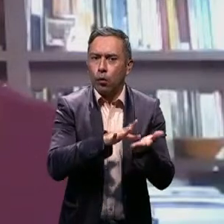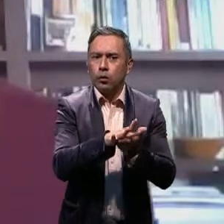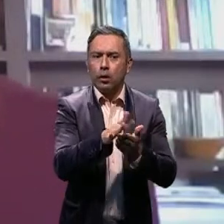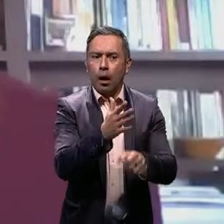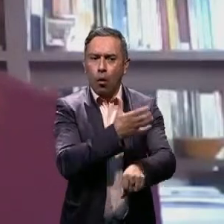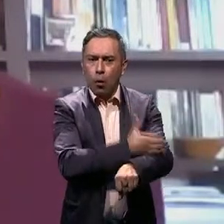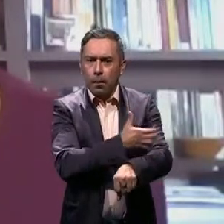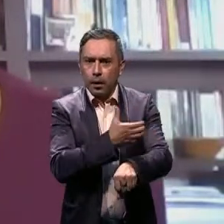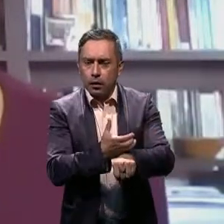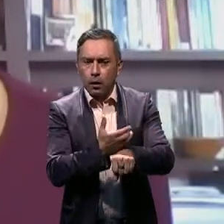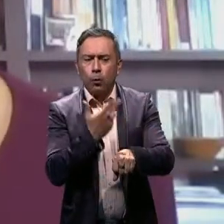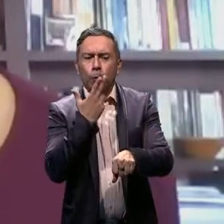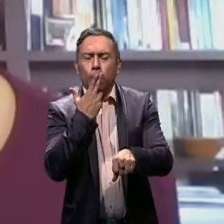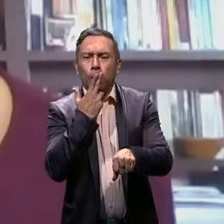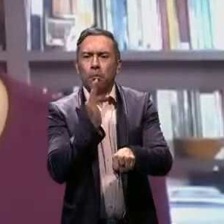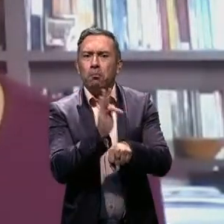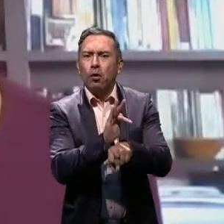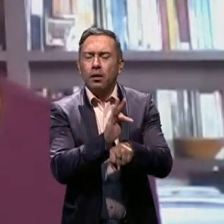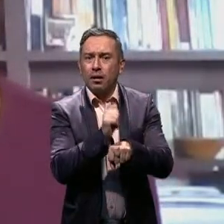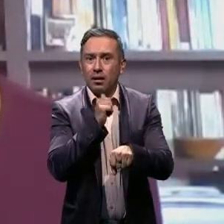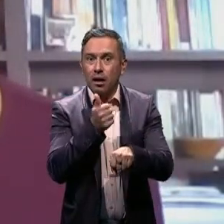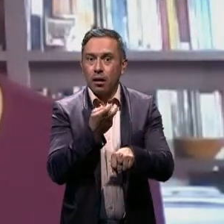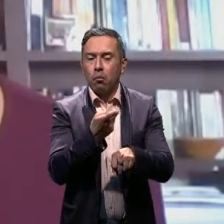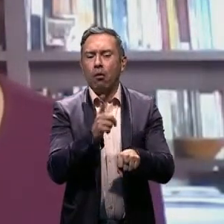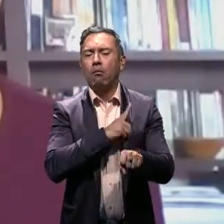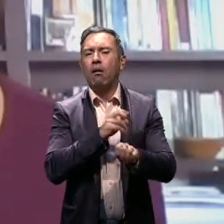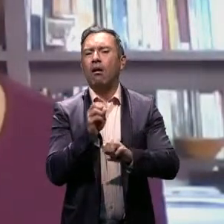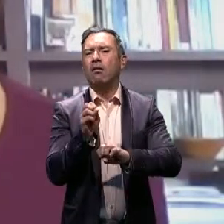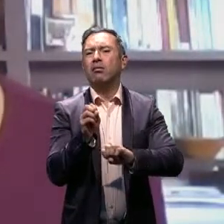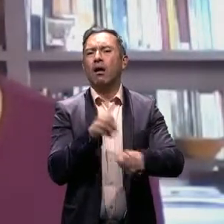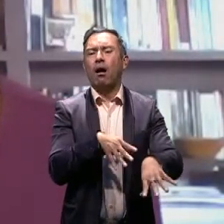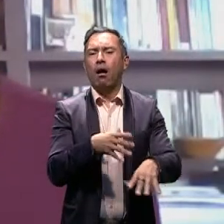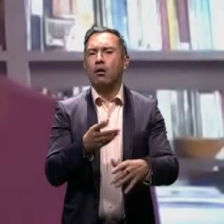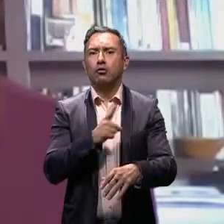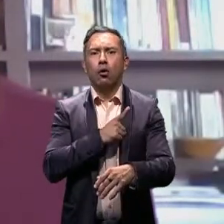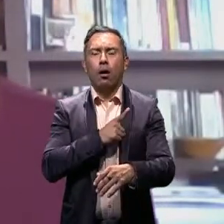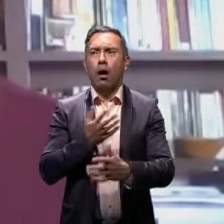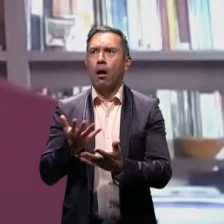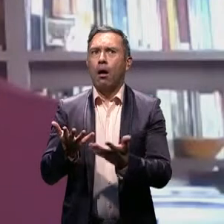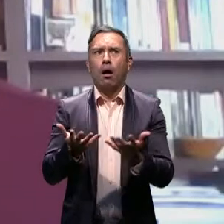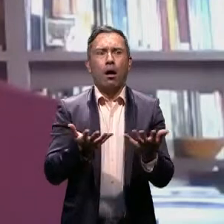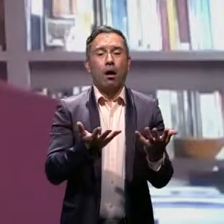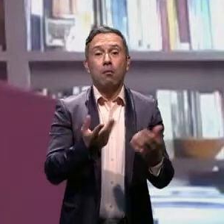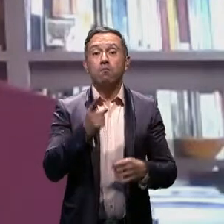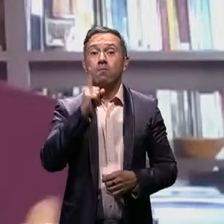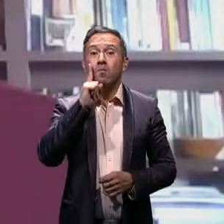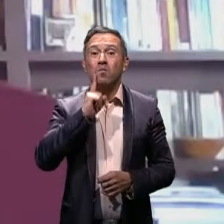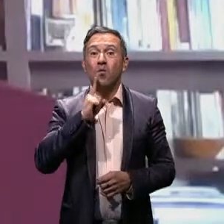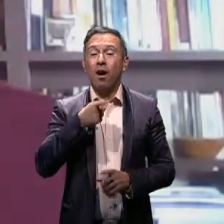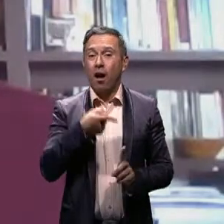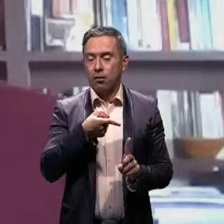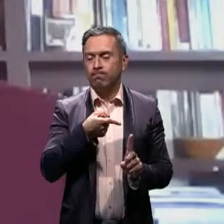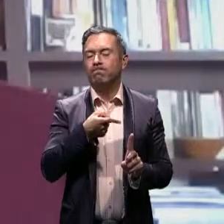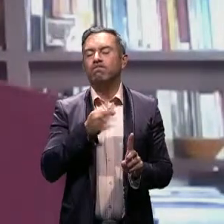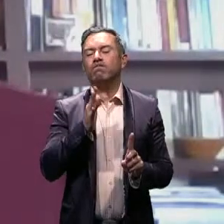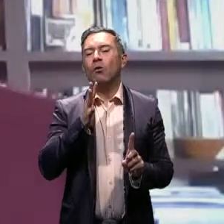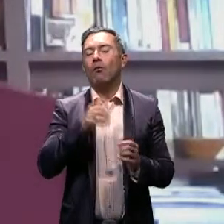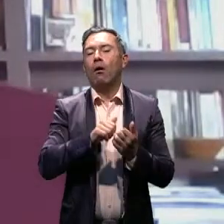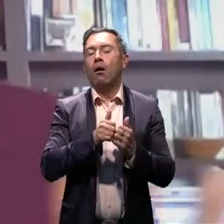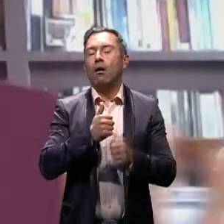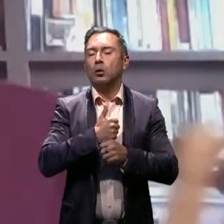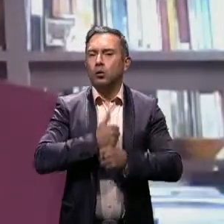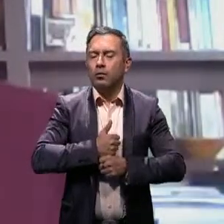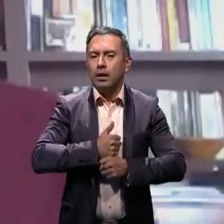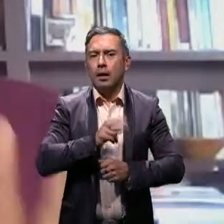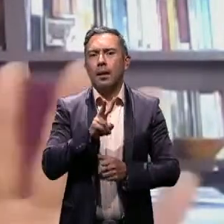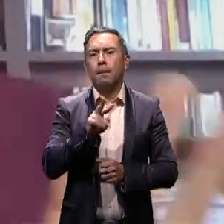and protecting her, and we just leave her out in the lost places, she